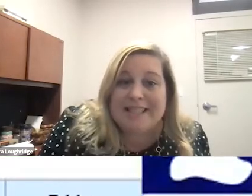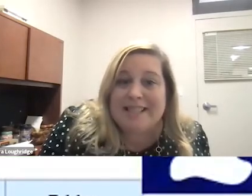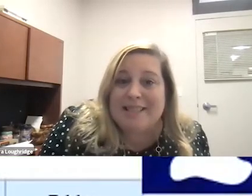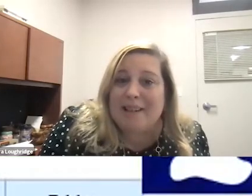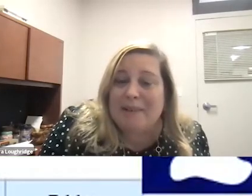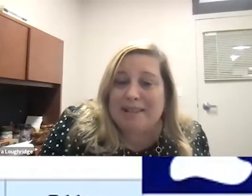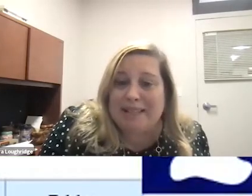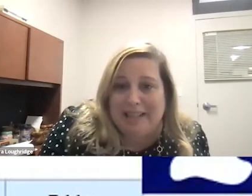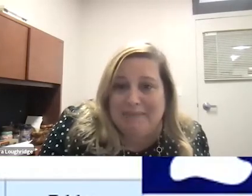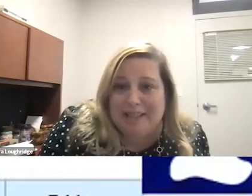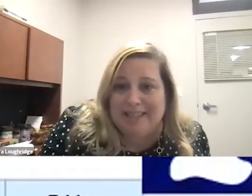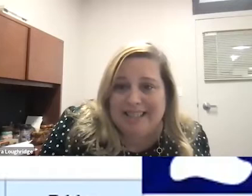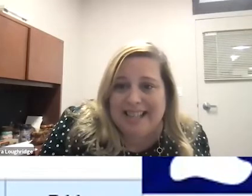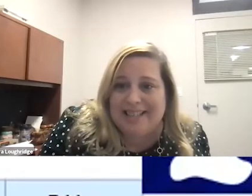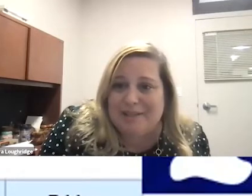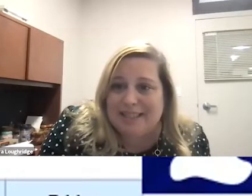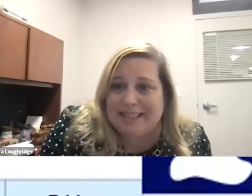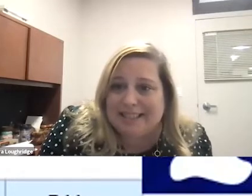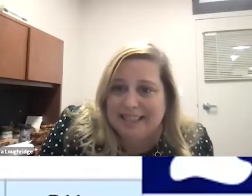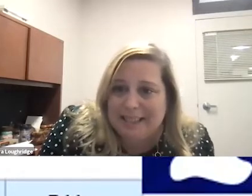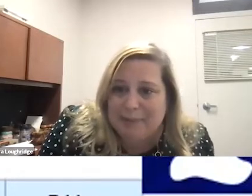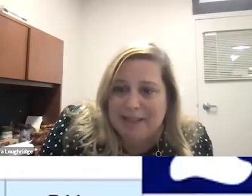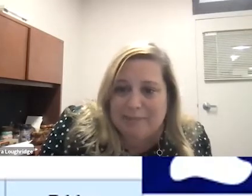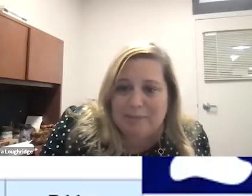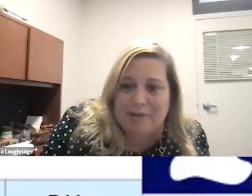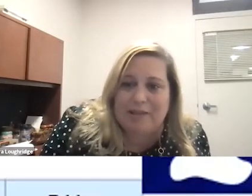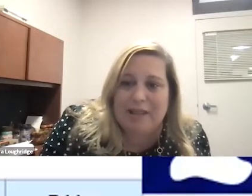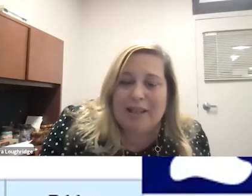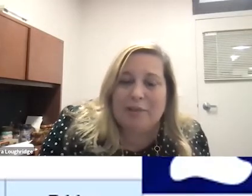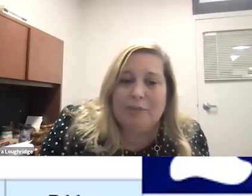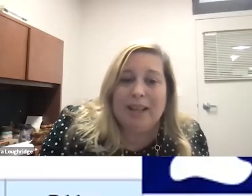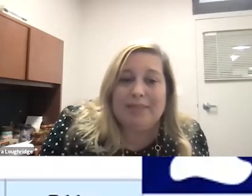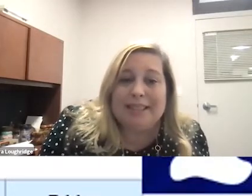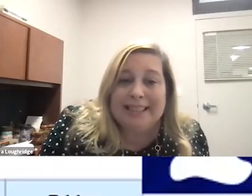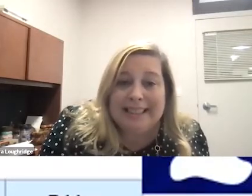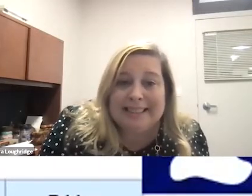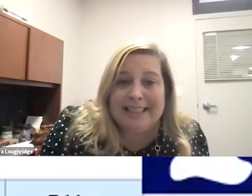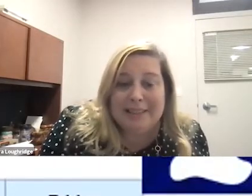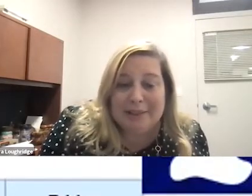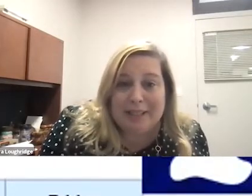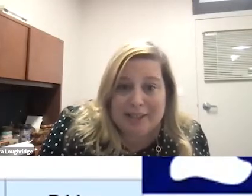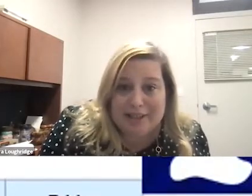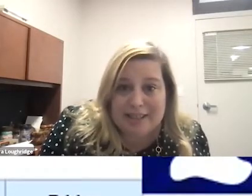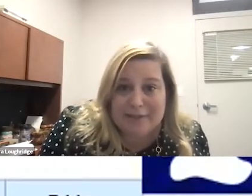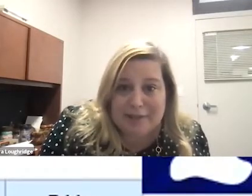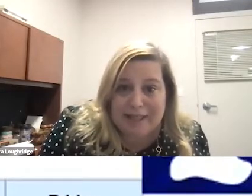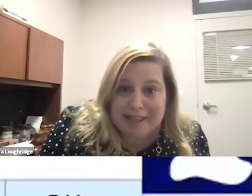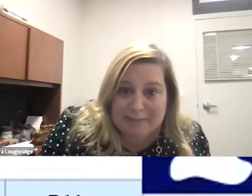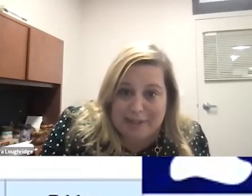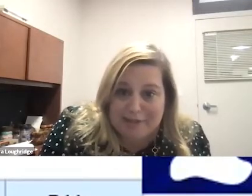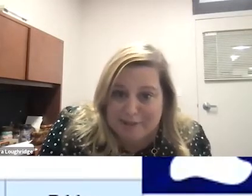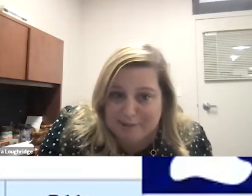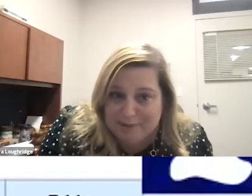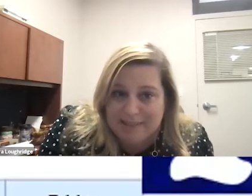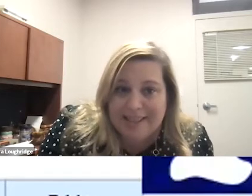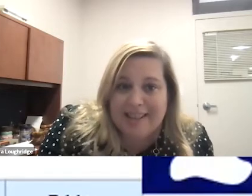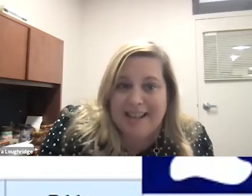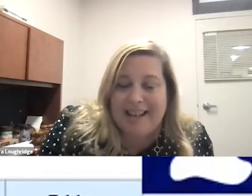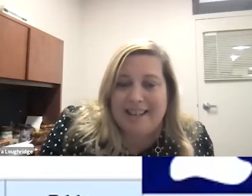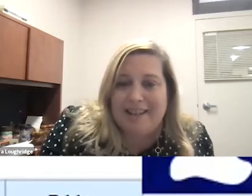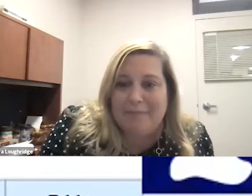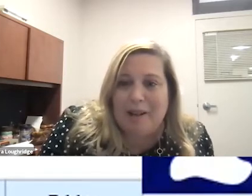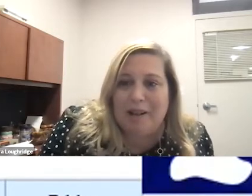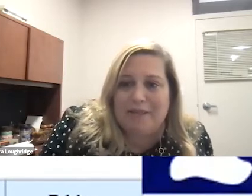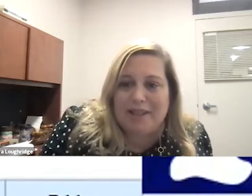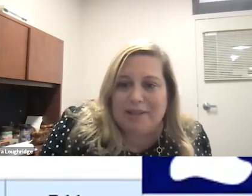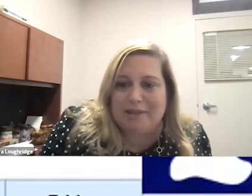So this is all about elementary. As you can see by the border, we have 6 locations for elementary school,